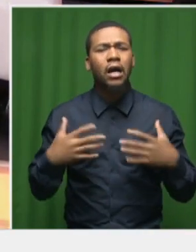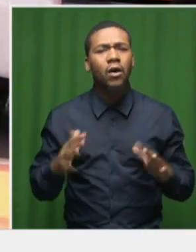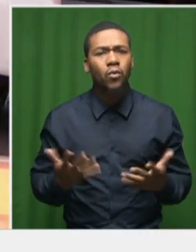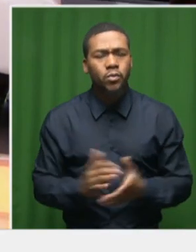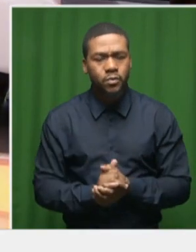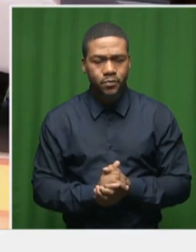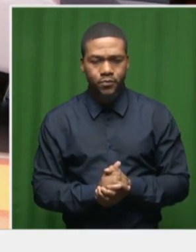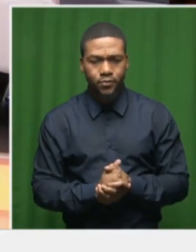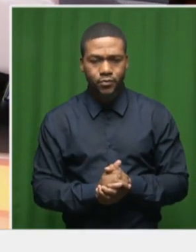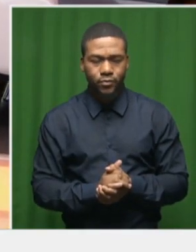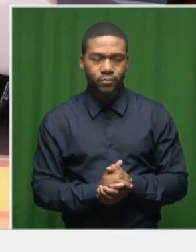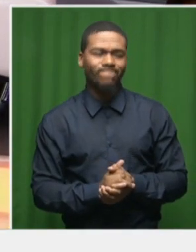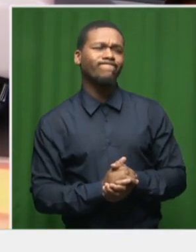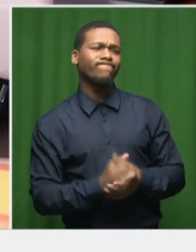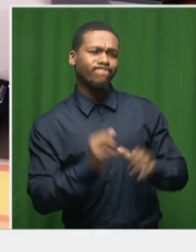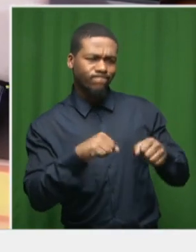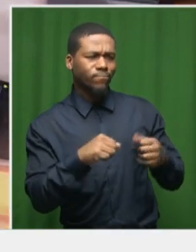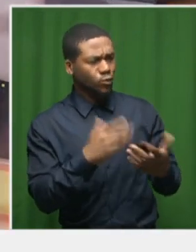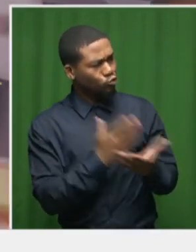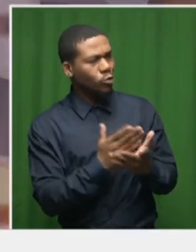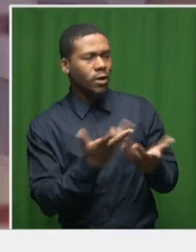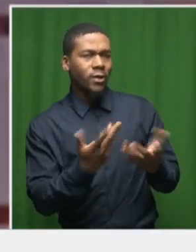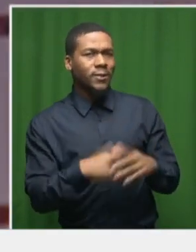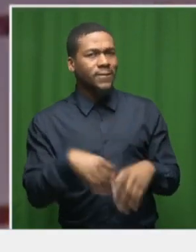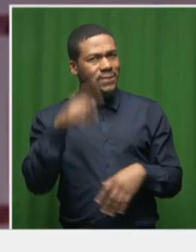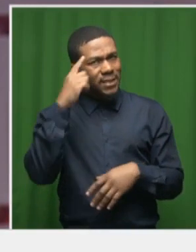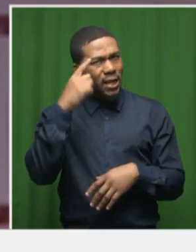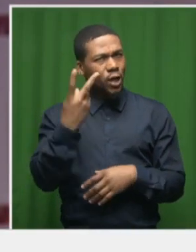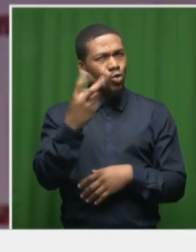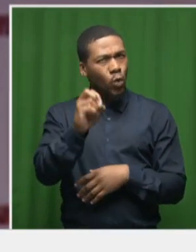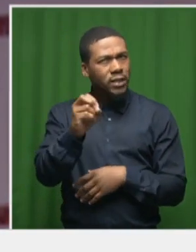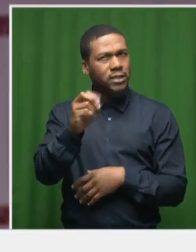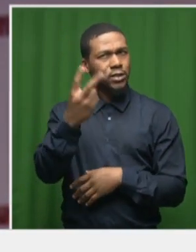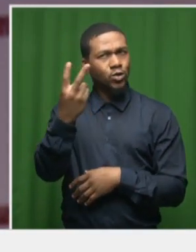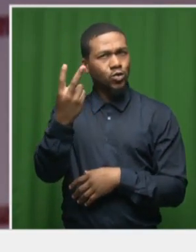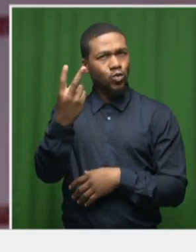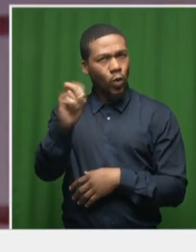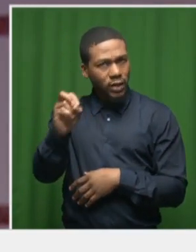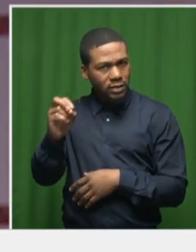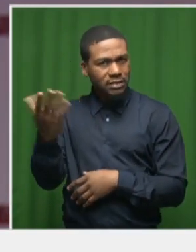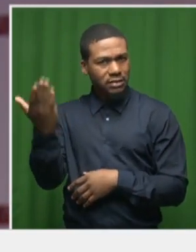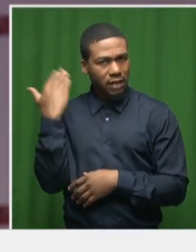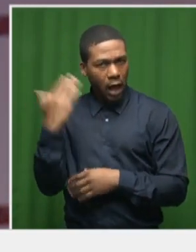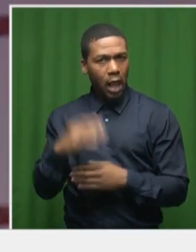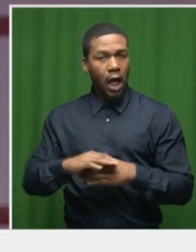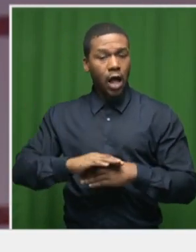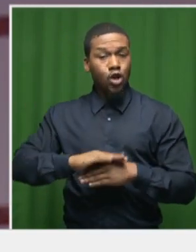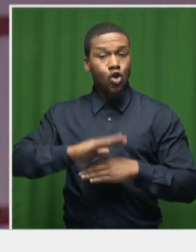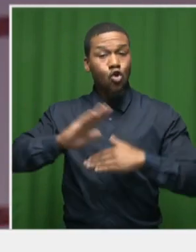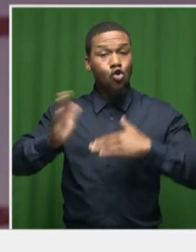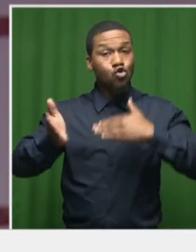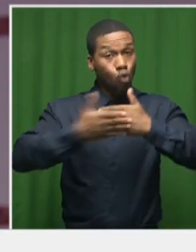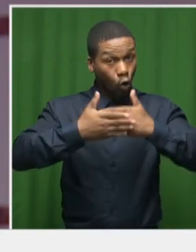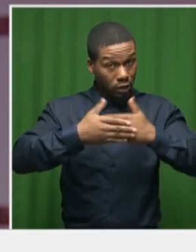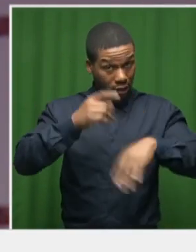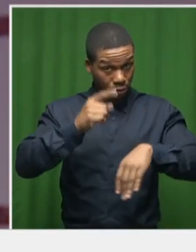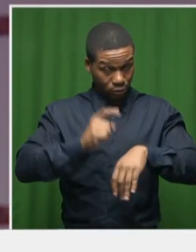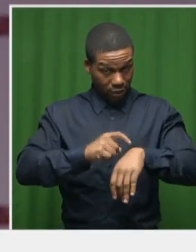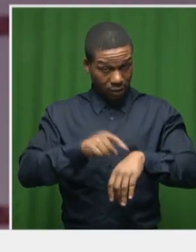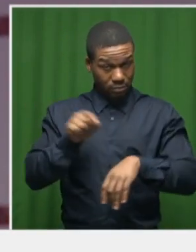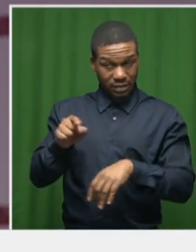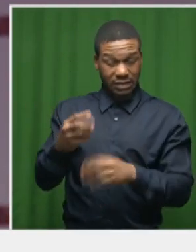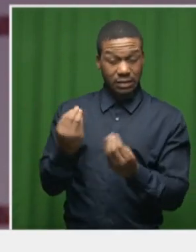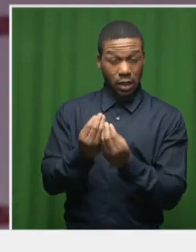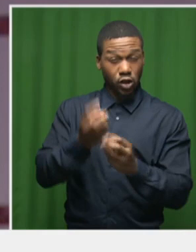guess 2020 and lockdown, things were very hard for artists and for organizations. Very isolated,